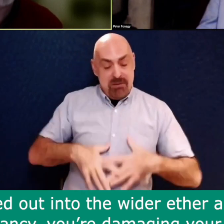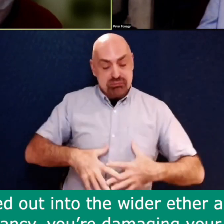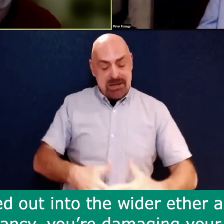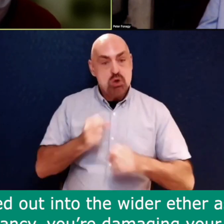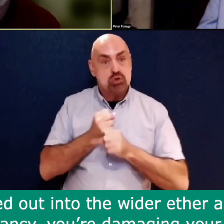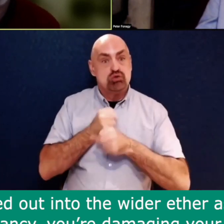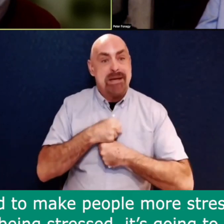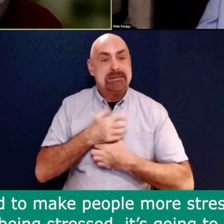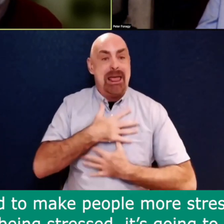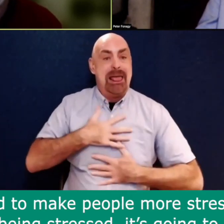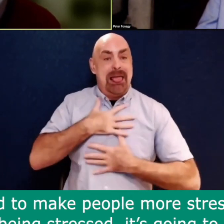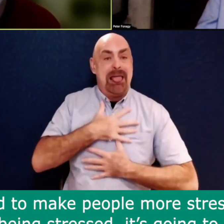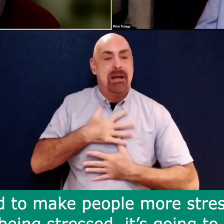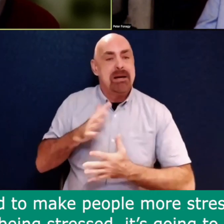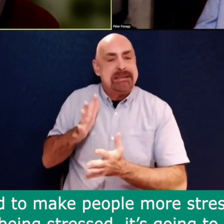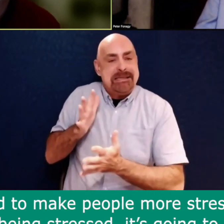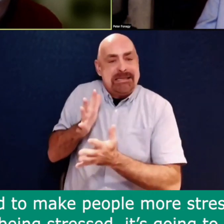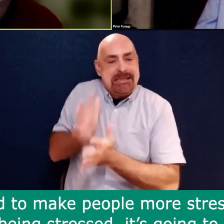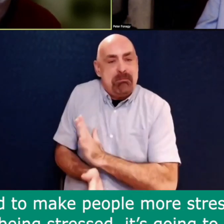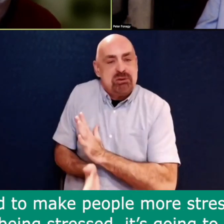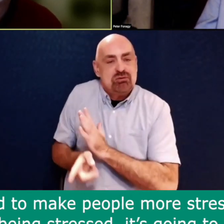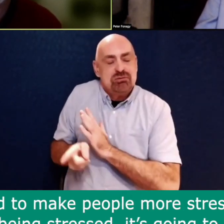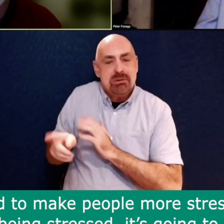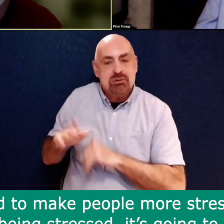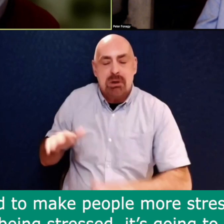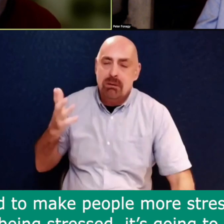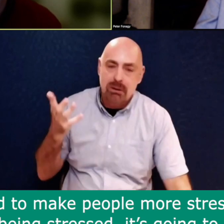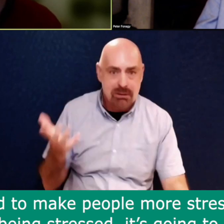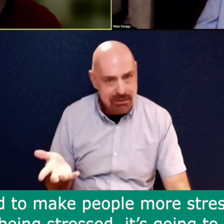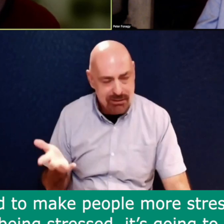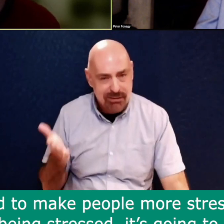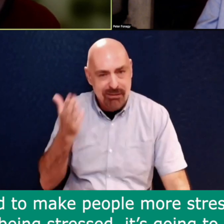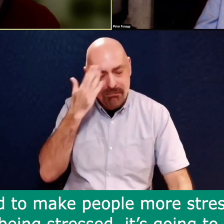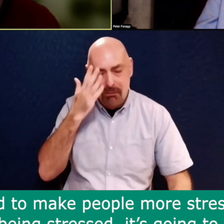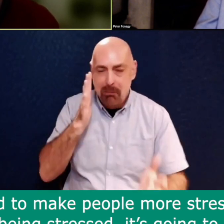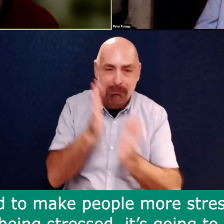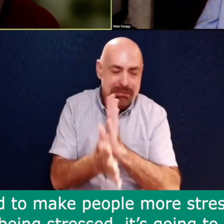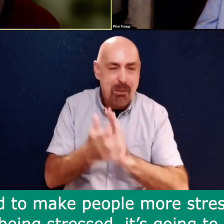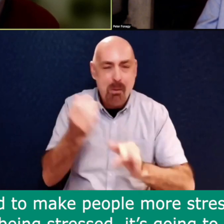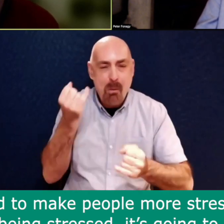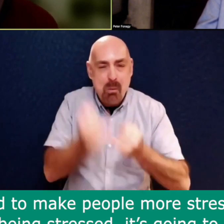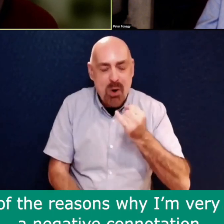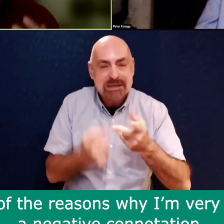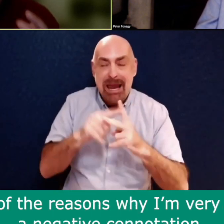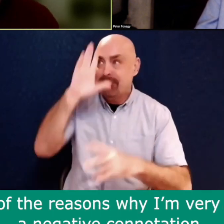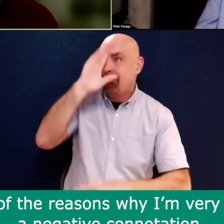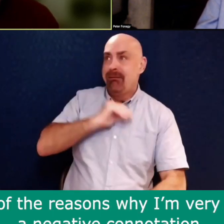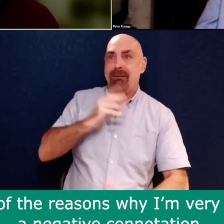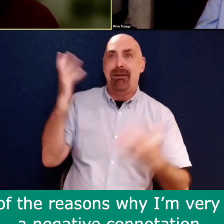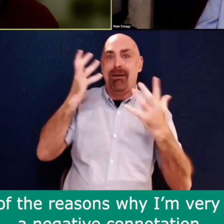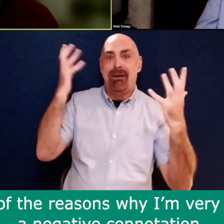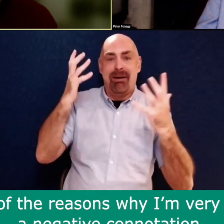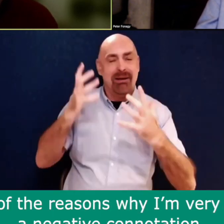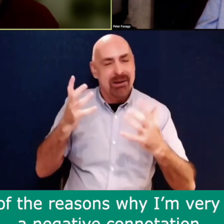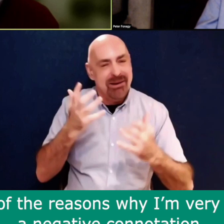you're damaging your child, which, one thing guaranteed to make people more stressed is tell them that by their very being stressed is going to be damaging. So that's